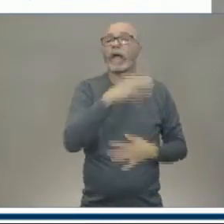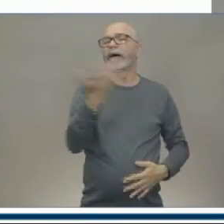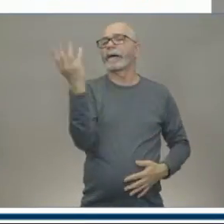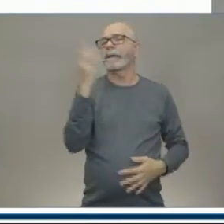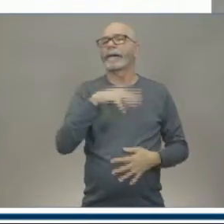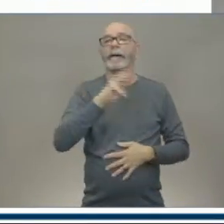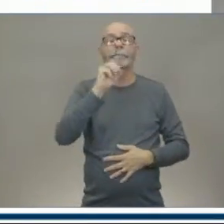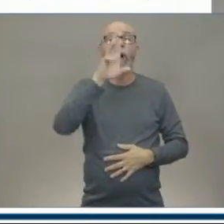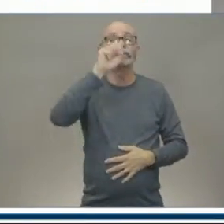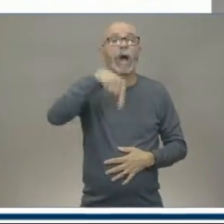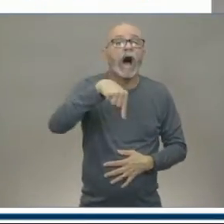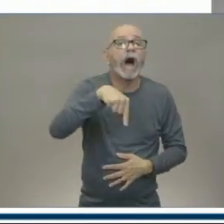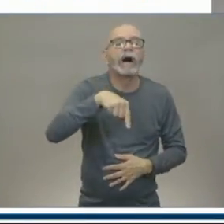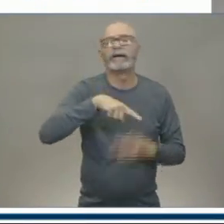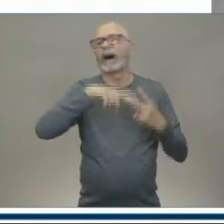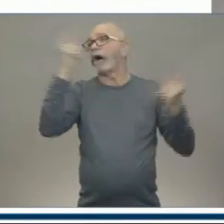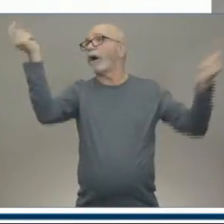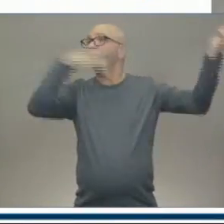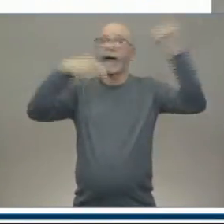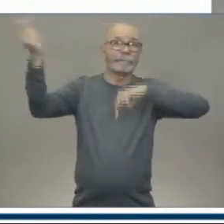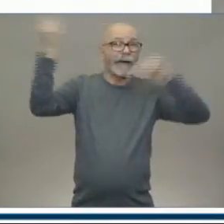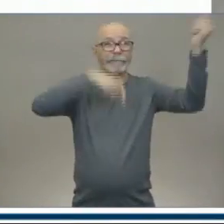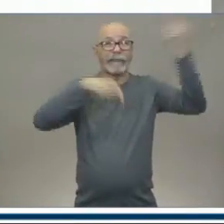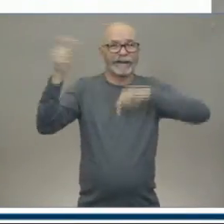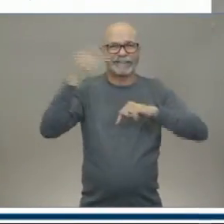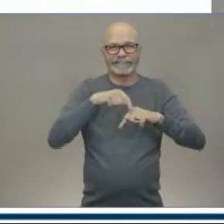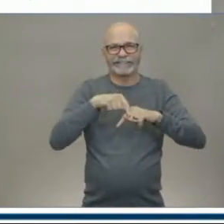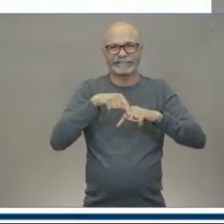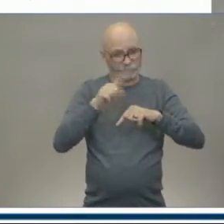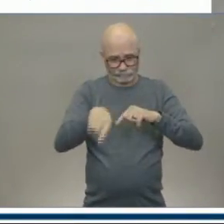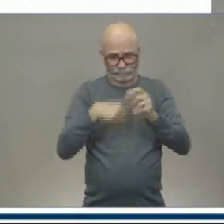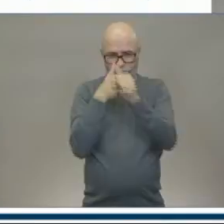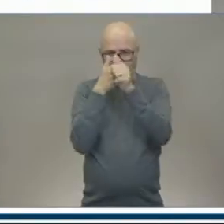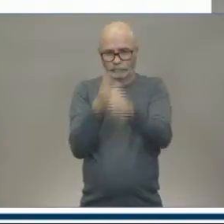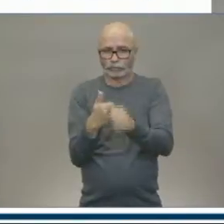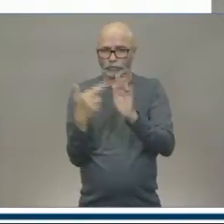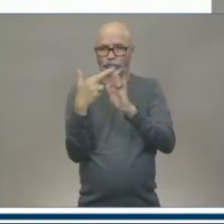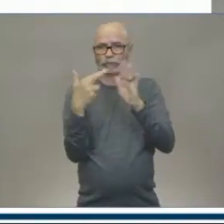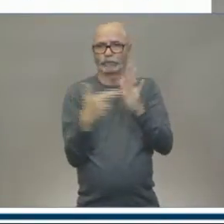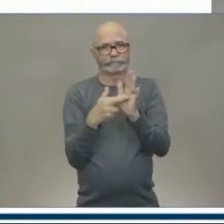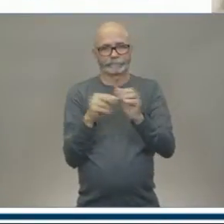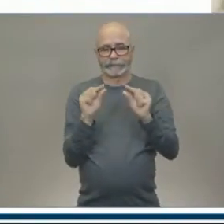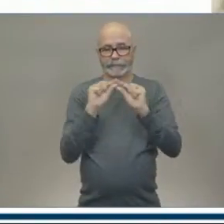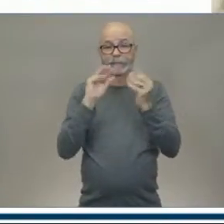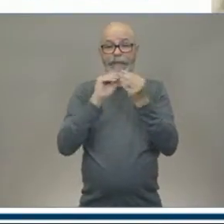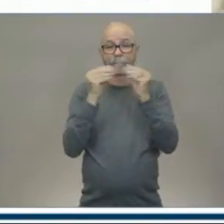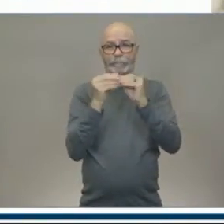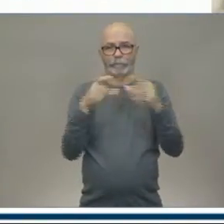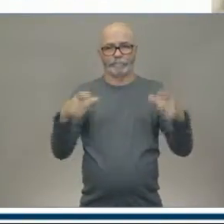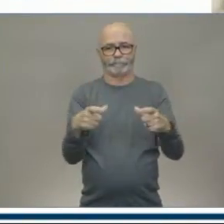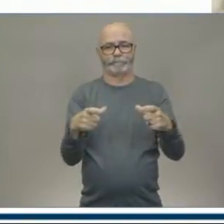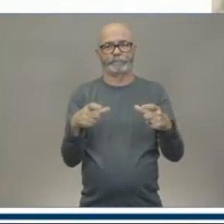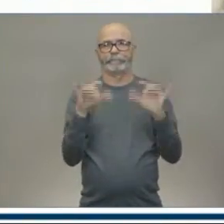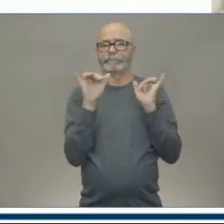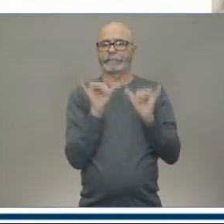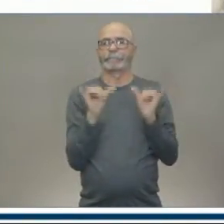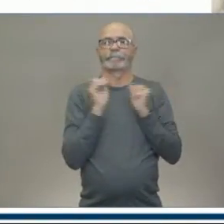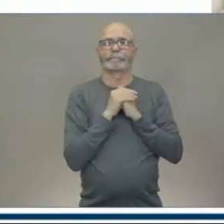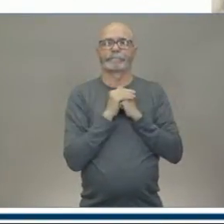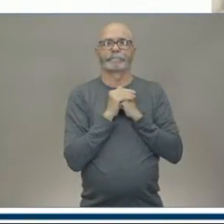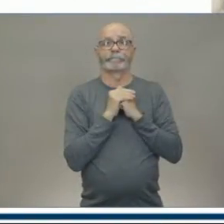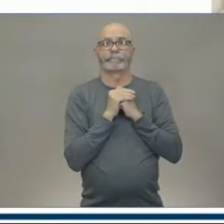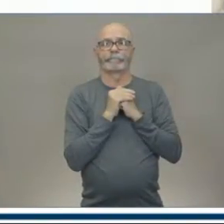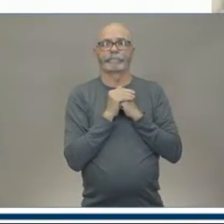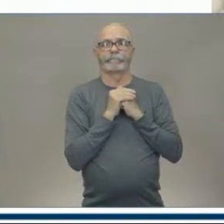have to follow the rules that are now in place around social gatherings, et cetera, for HRM. Go ahead with your follow-up, Keith.